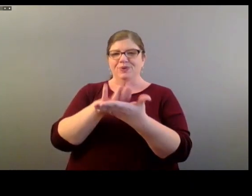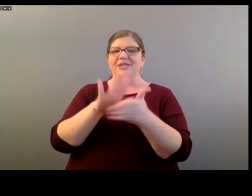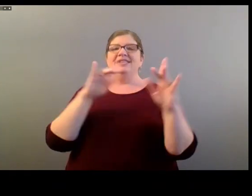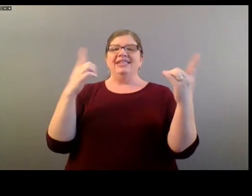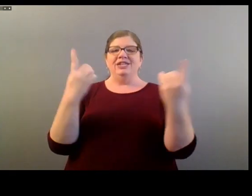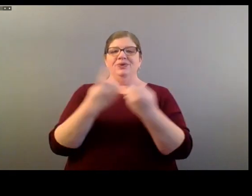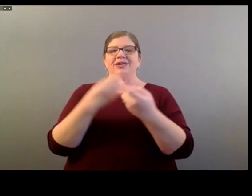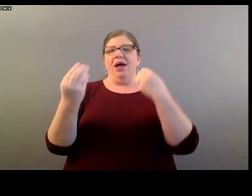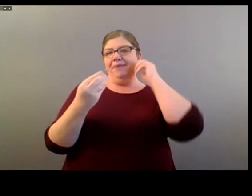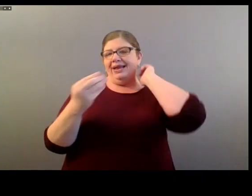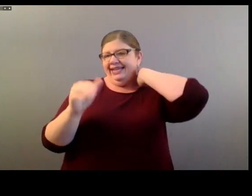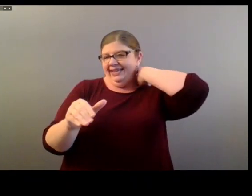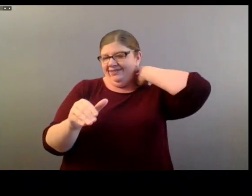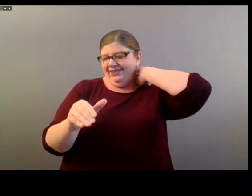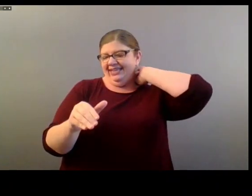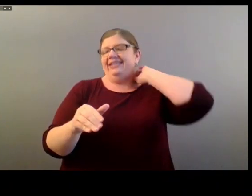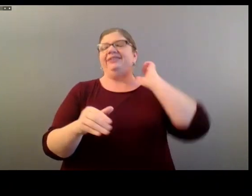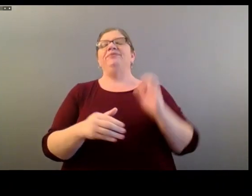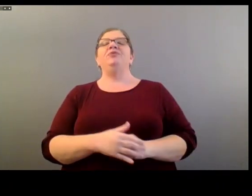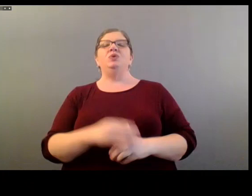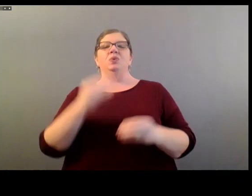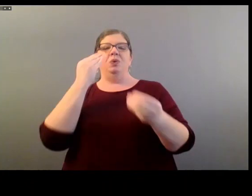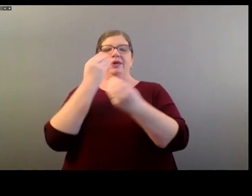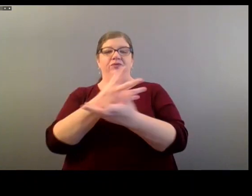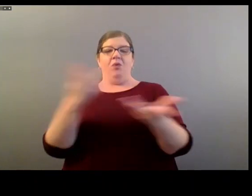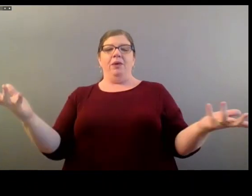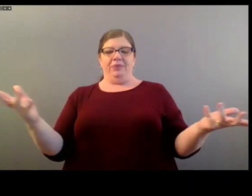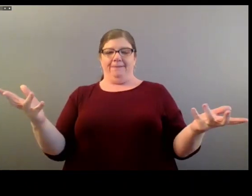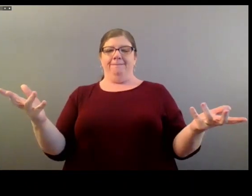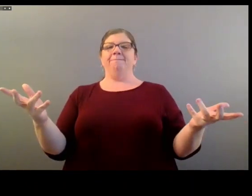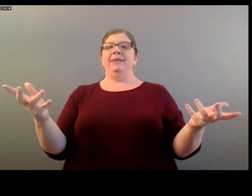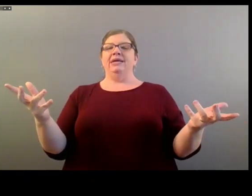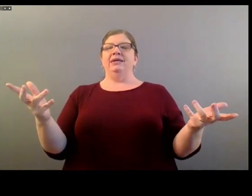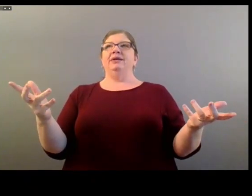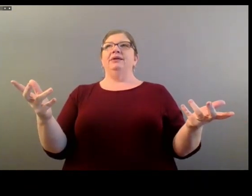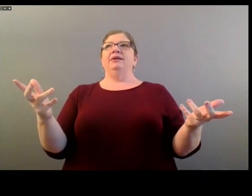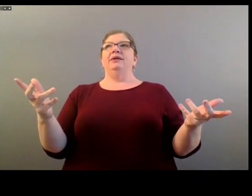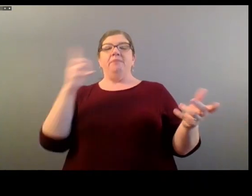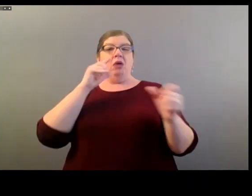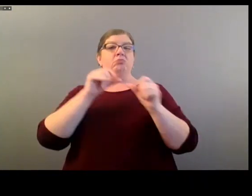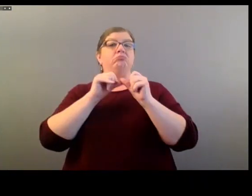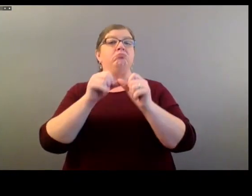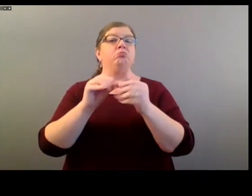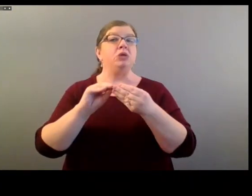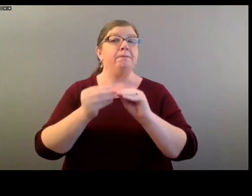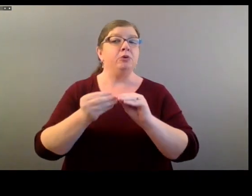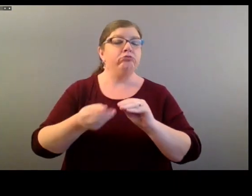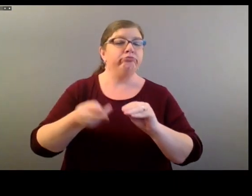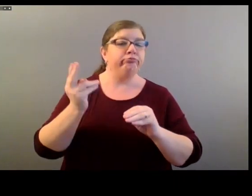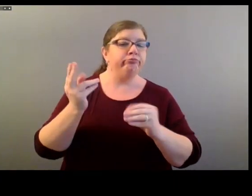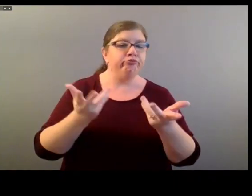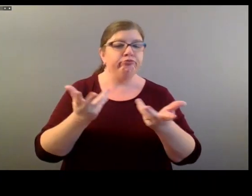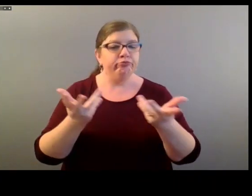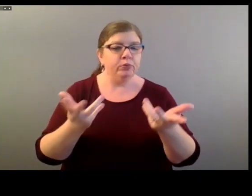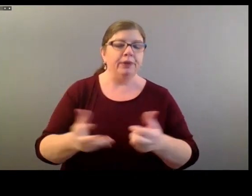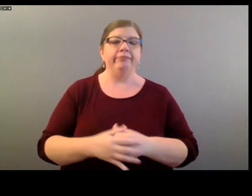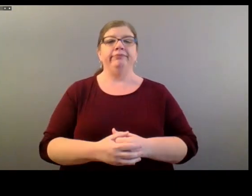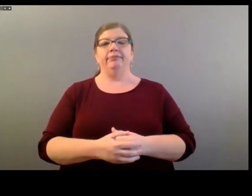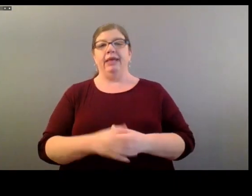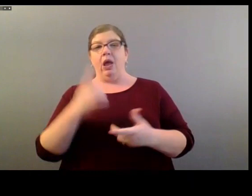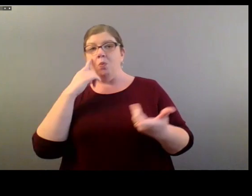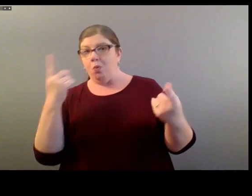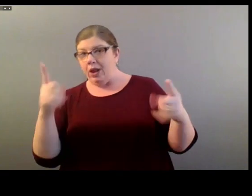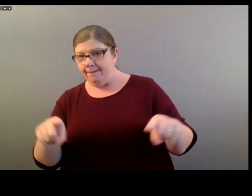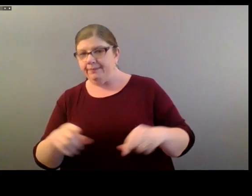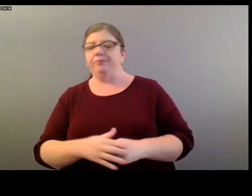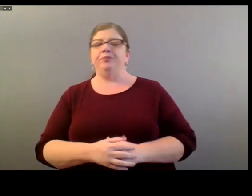Monday evening to inform them about the ongoing case rate and the consequences that may have for